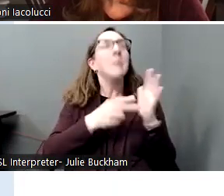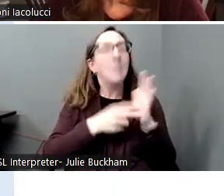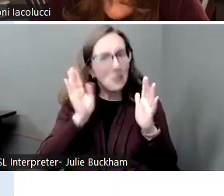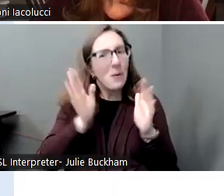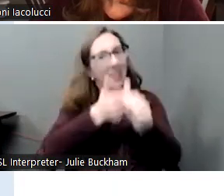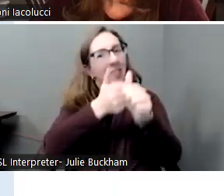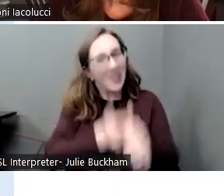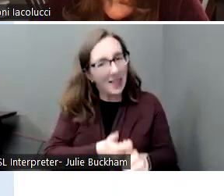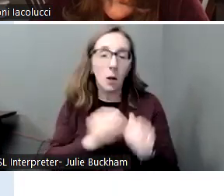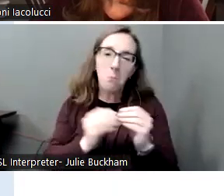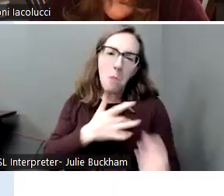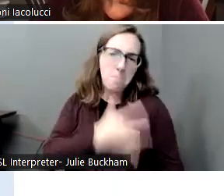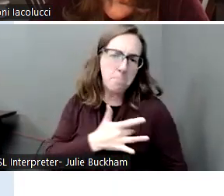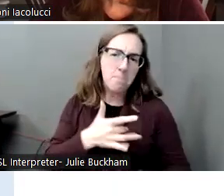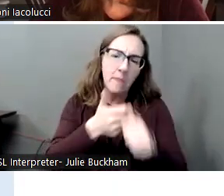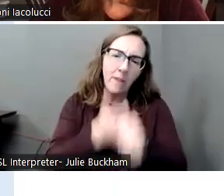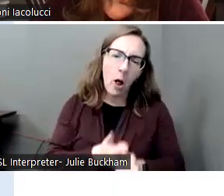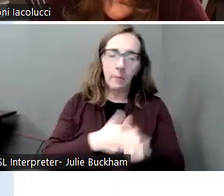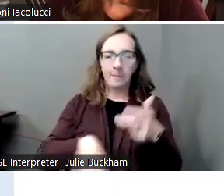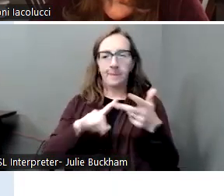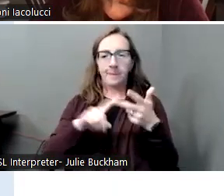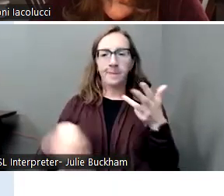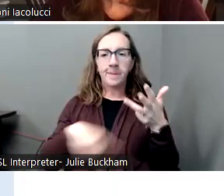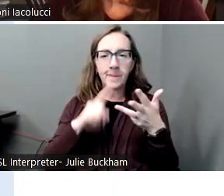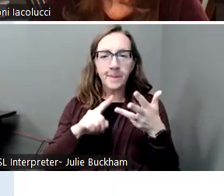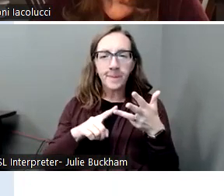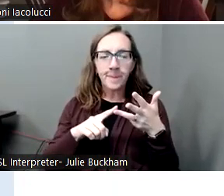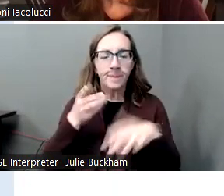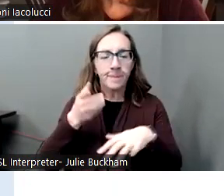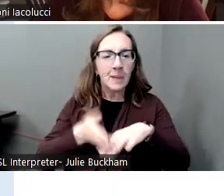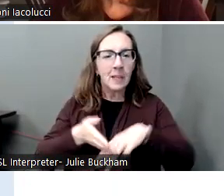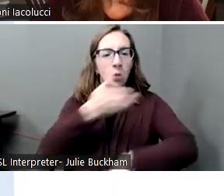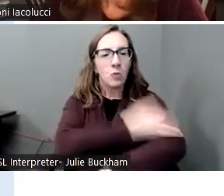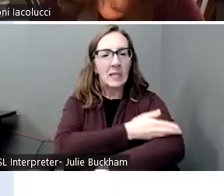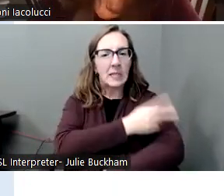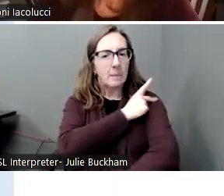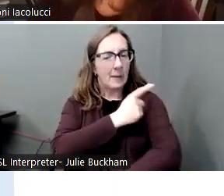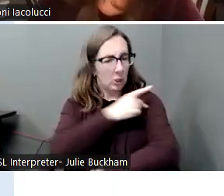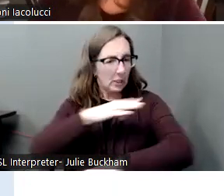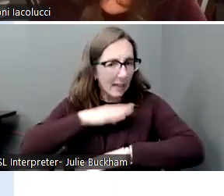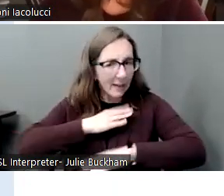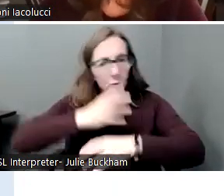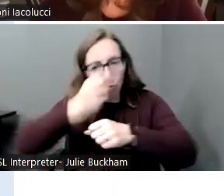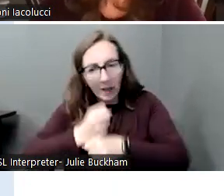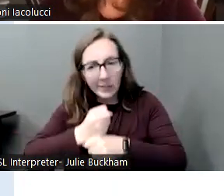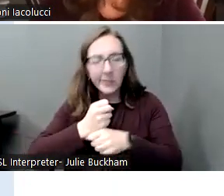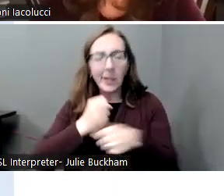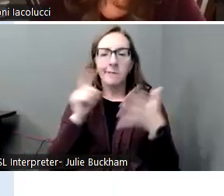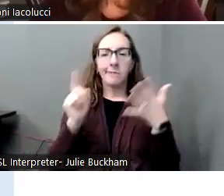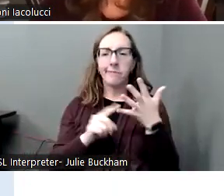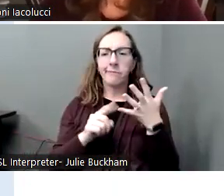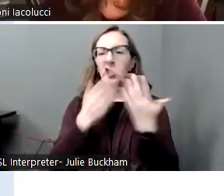adhere. Increase patient satisfaction and trust, and generally better healthcare